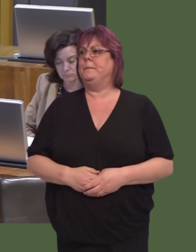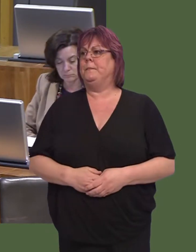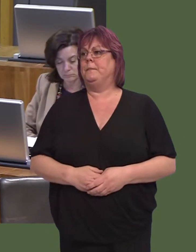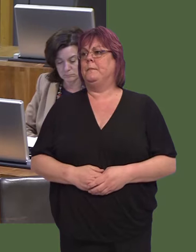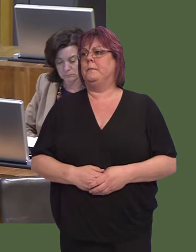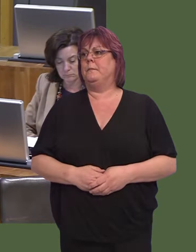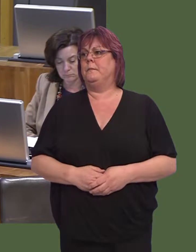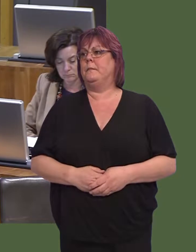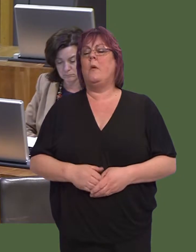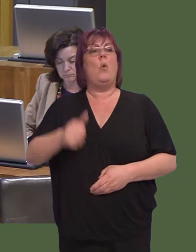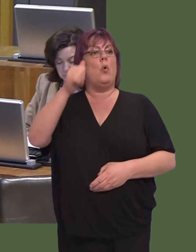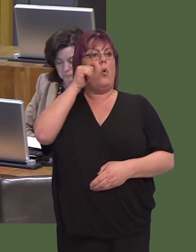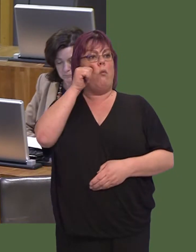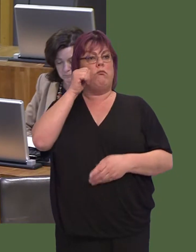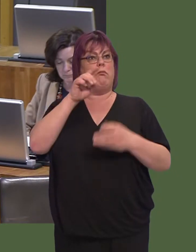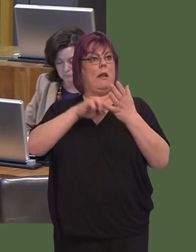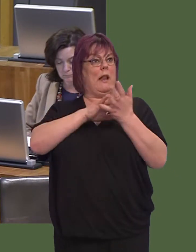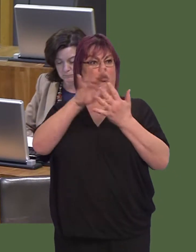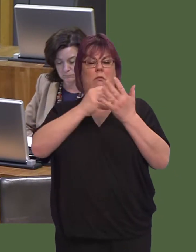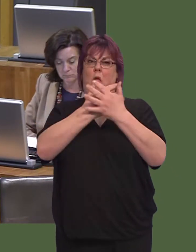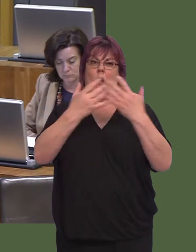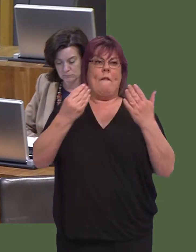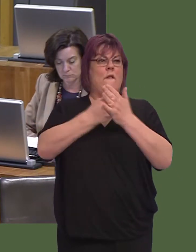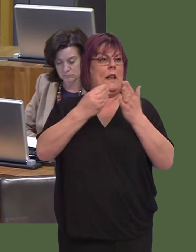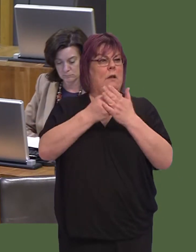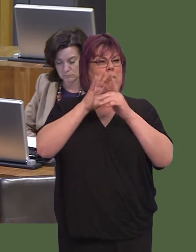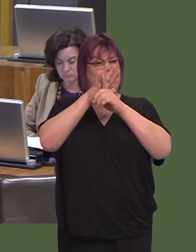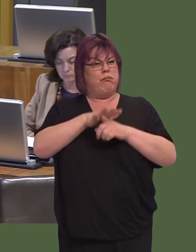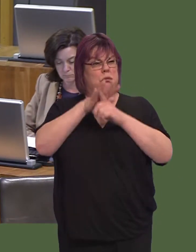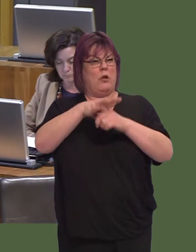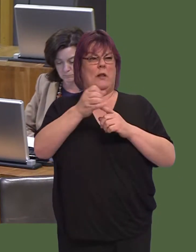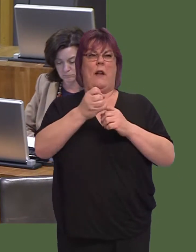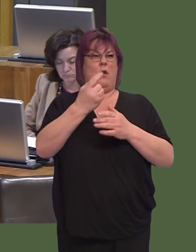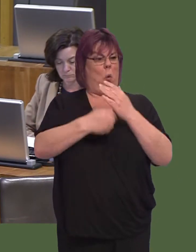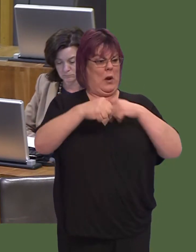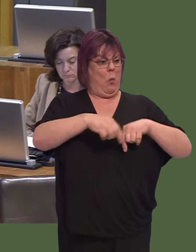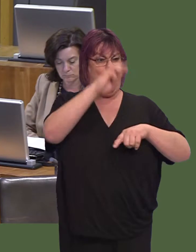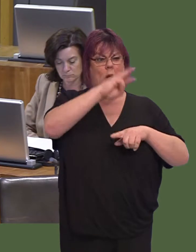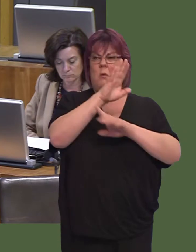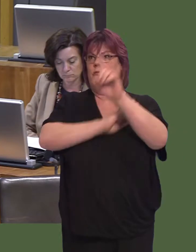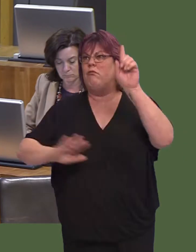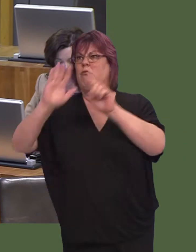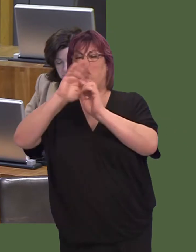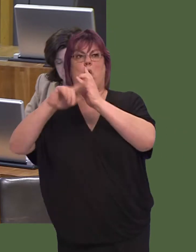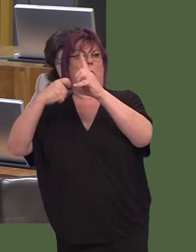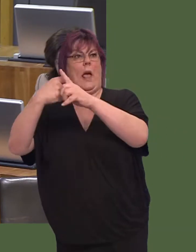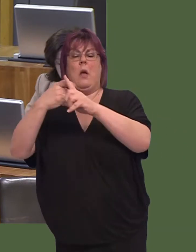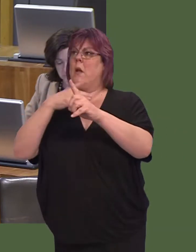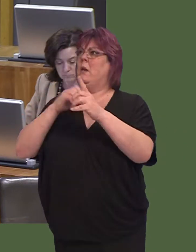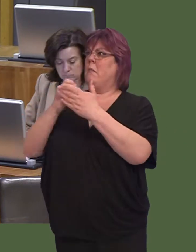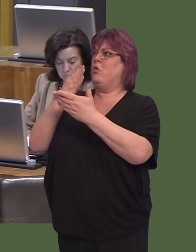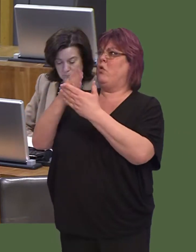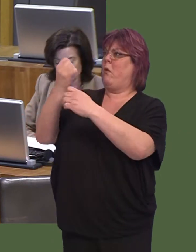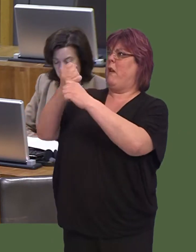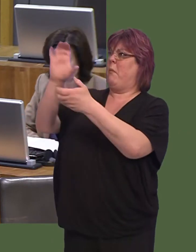on the NHS are always considerable, and they are financial pressures that exist across the whole of the UK. And we have to make sure that there is sufficient funding available for the